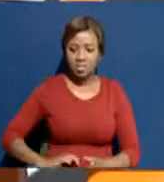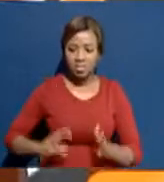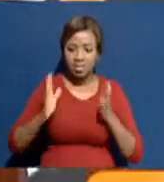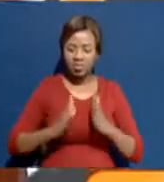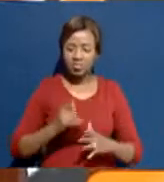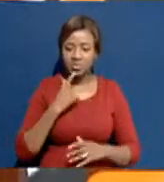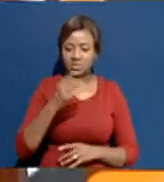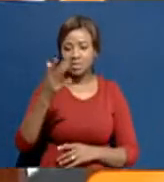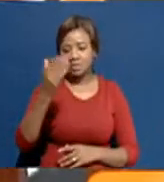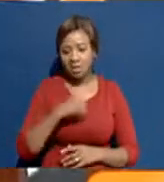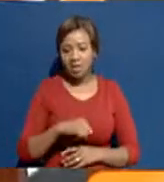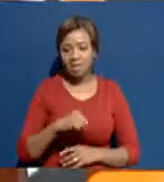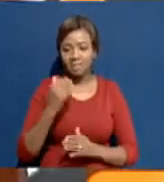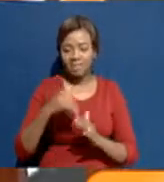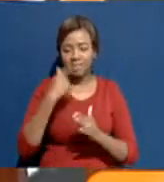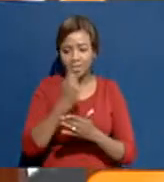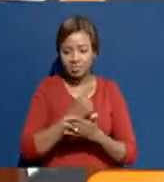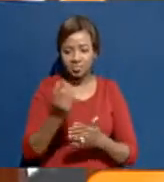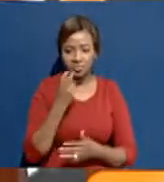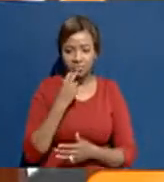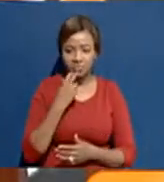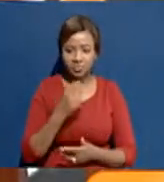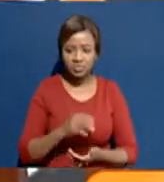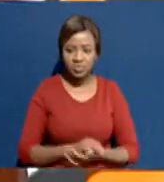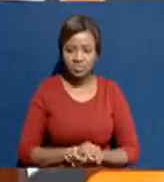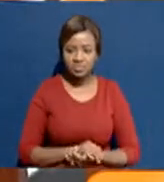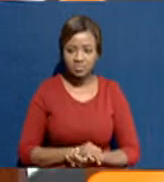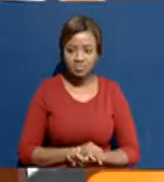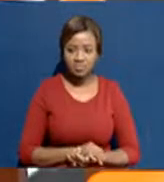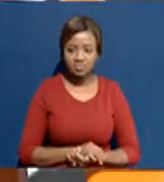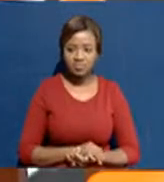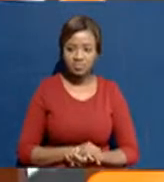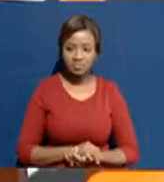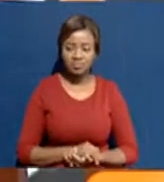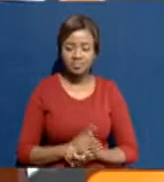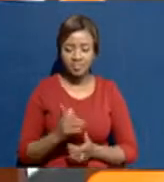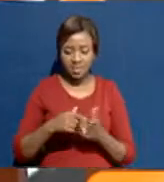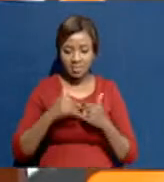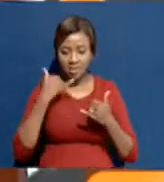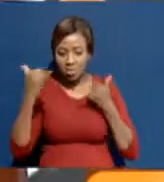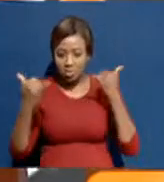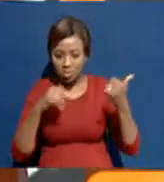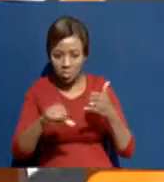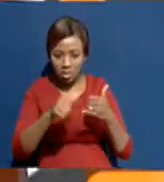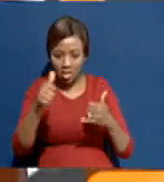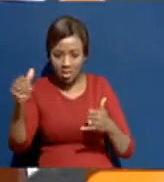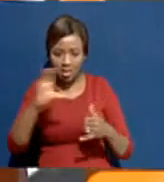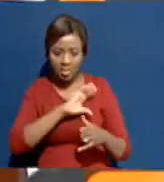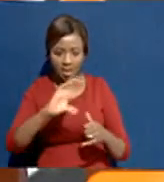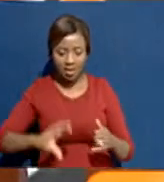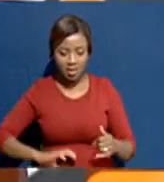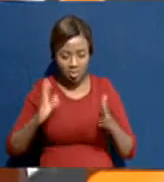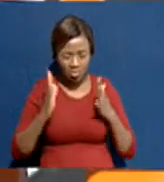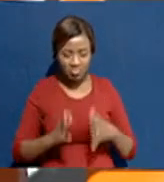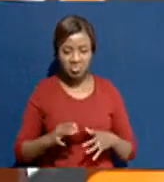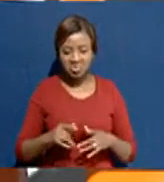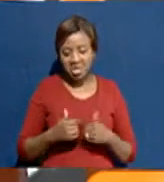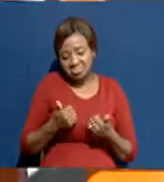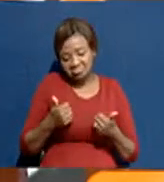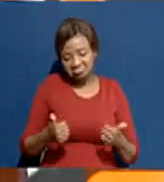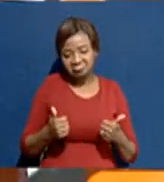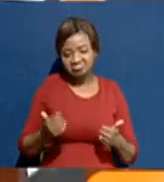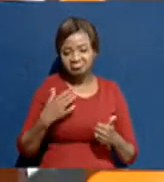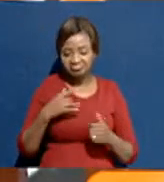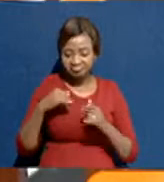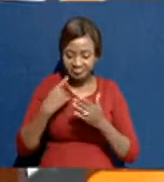said, yeah, come next week on Tuesday. So I called the other commissioners now. And of course, we had a long